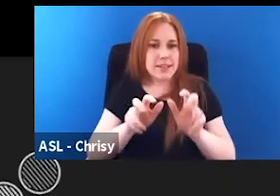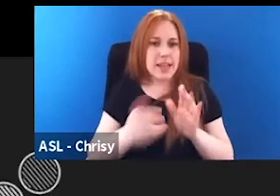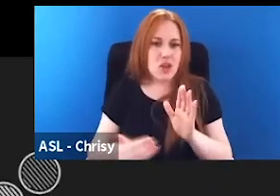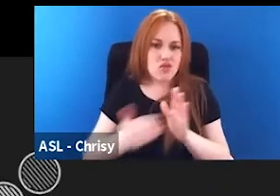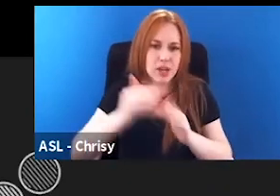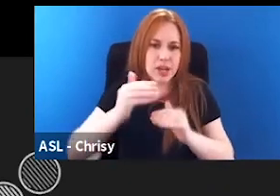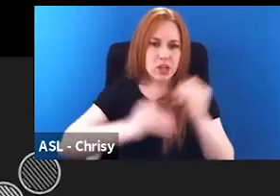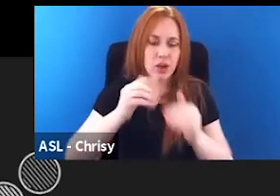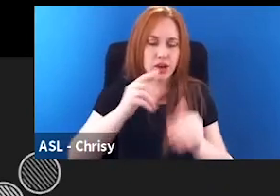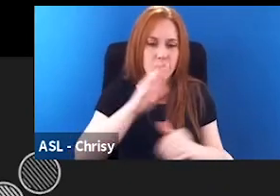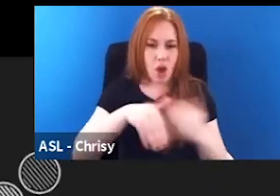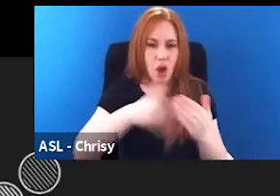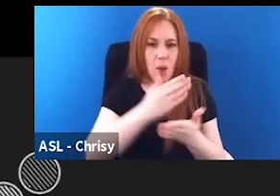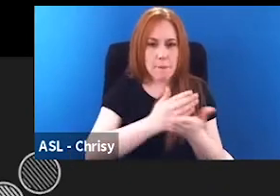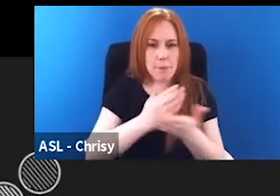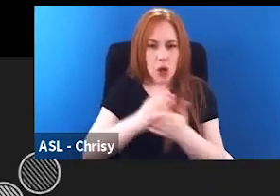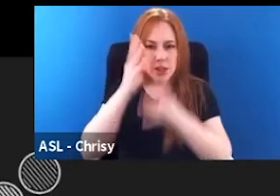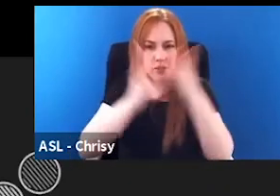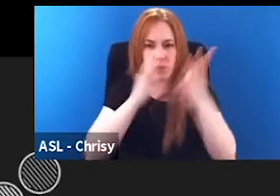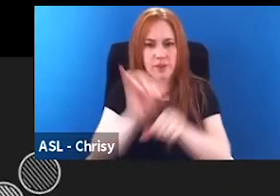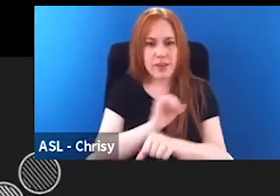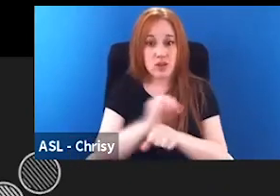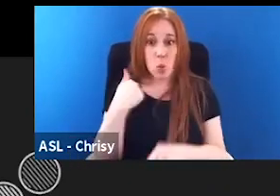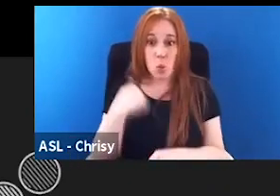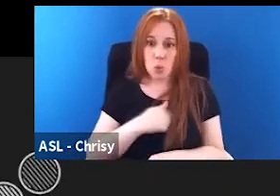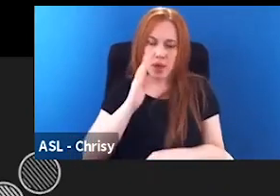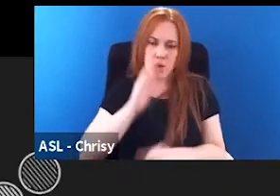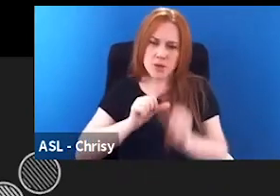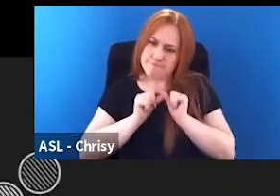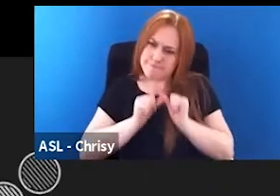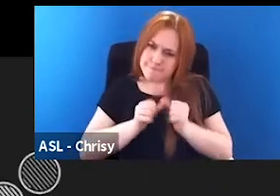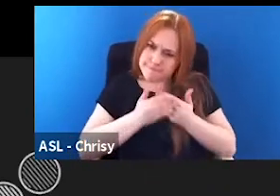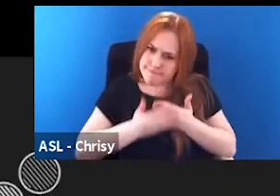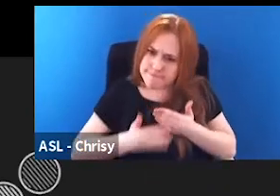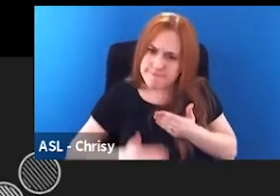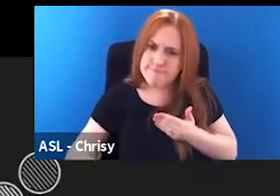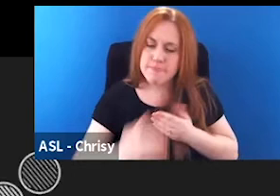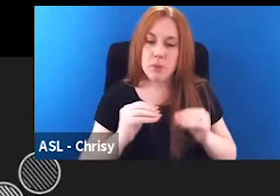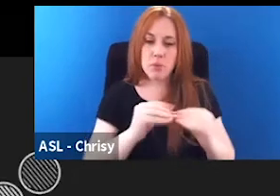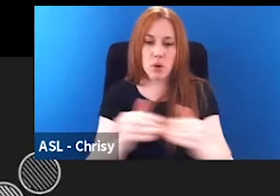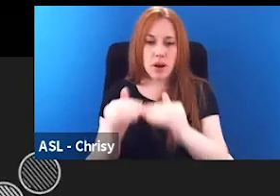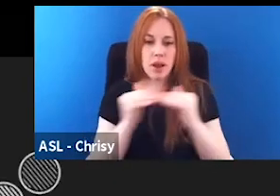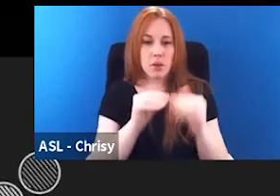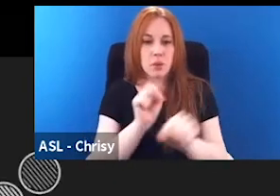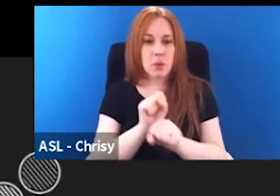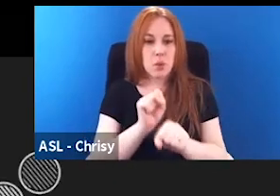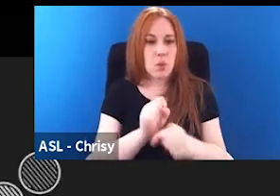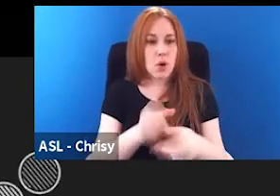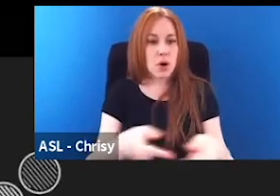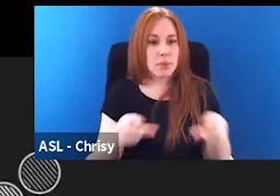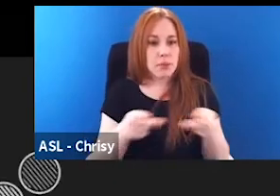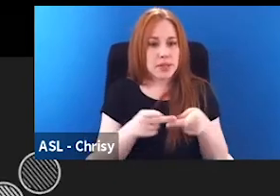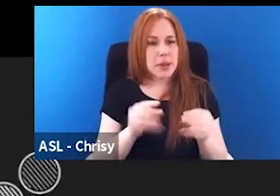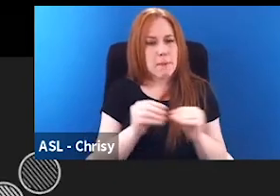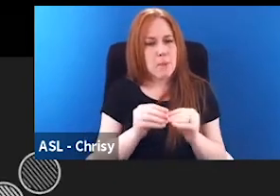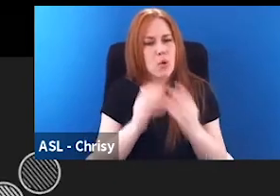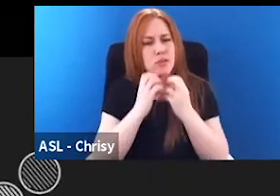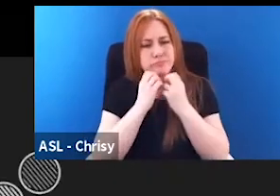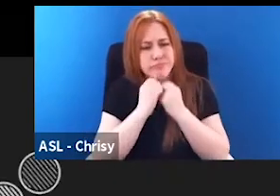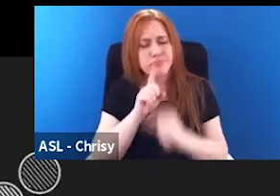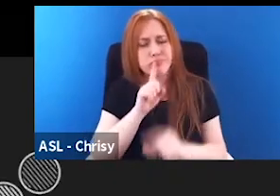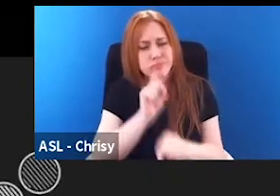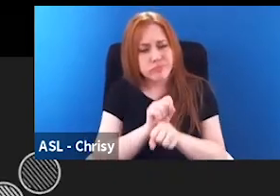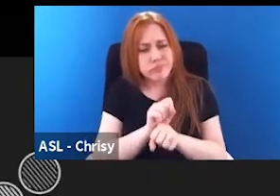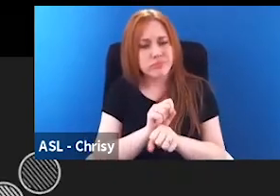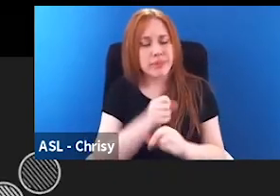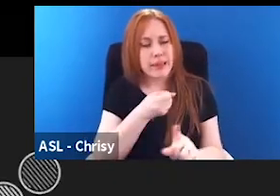creative industries, we will forge forward into more equitable workplaces and more genuine and impactful work. We